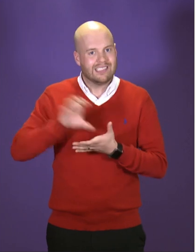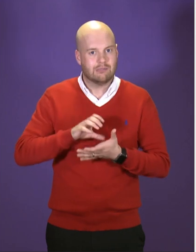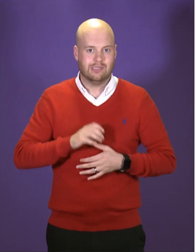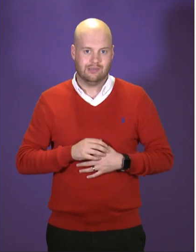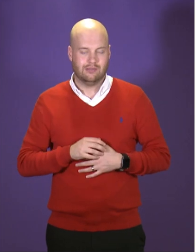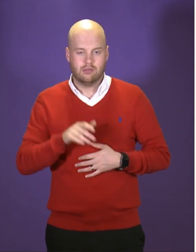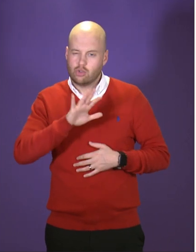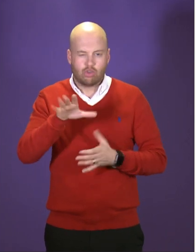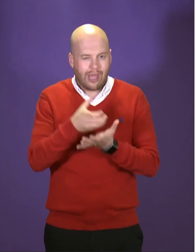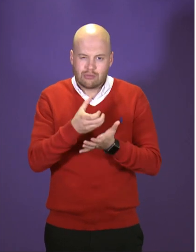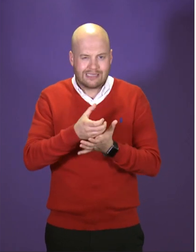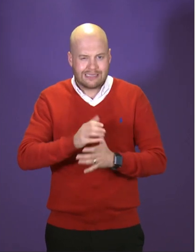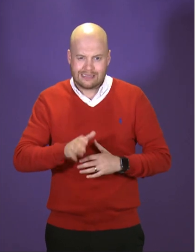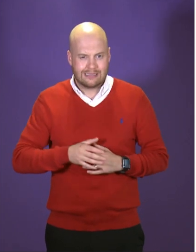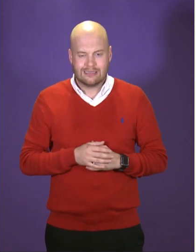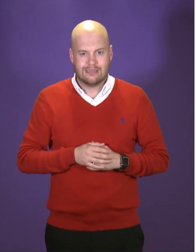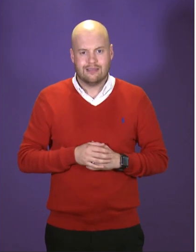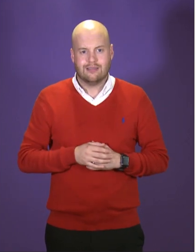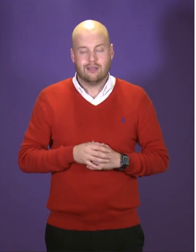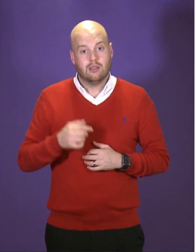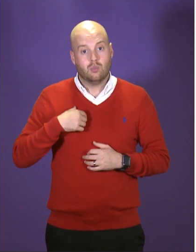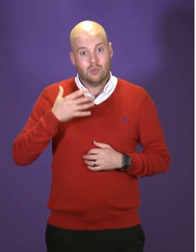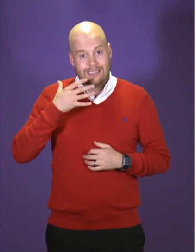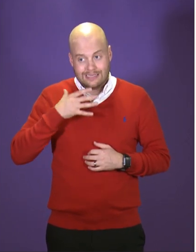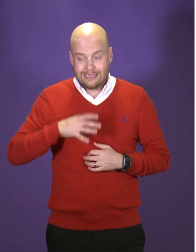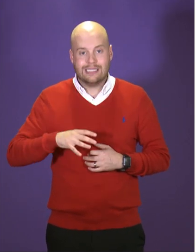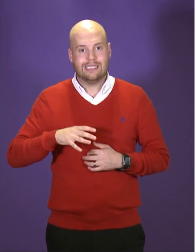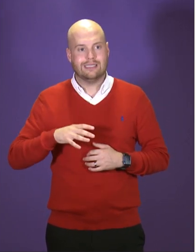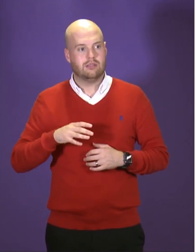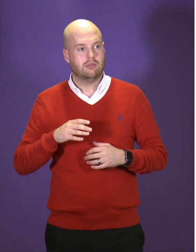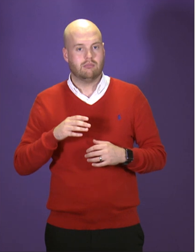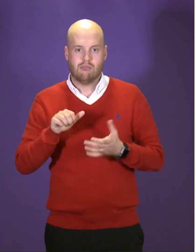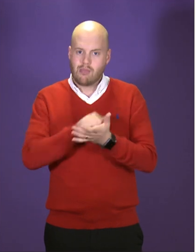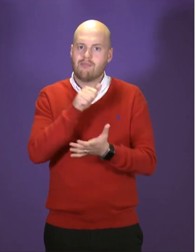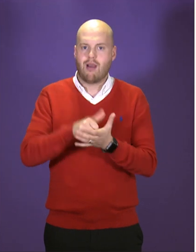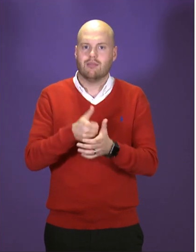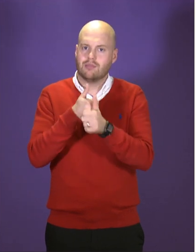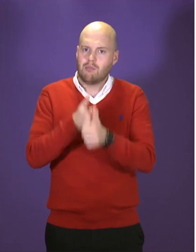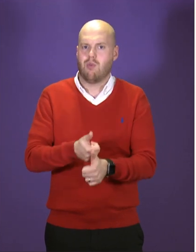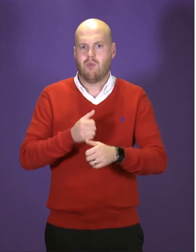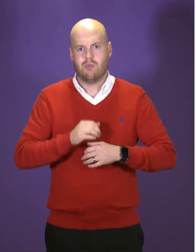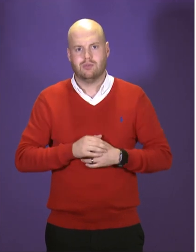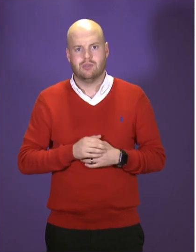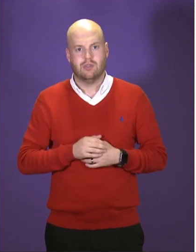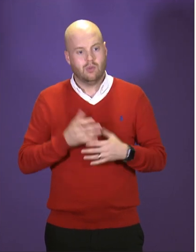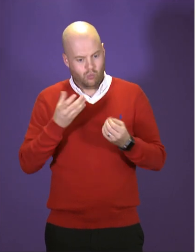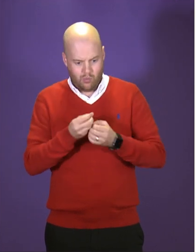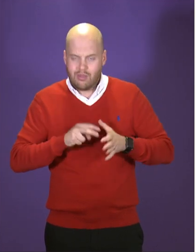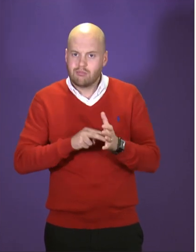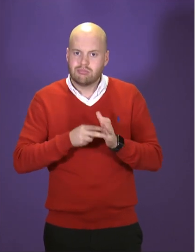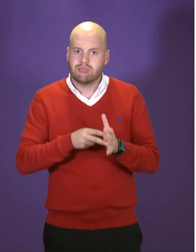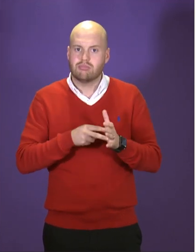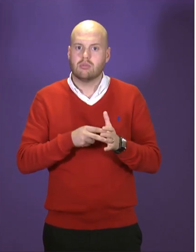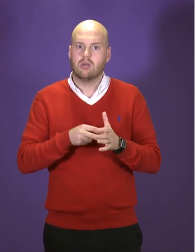charity. What we need from you is intent and support. Intent and support to